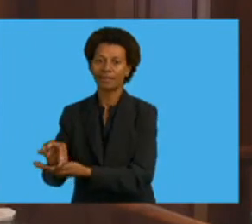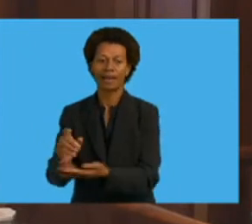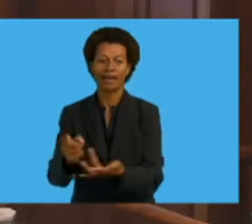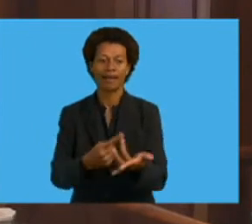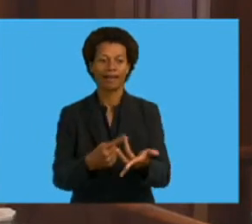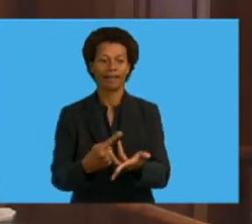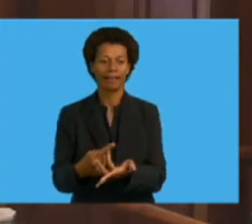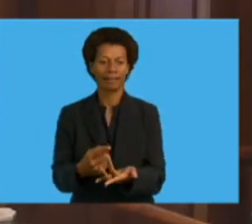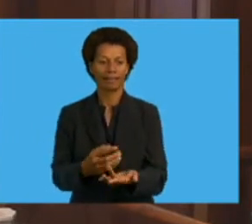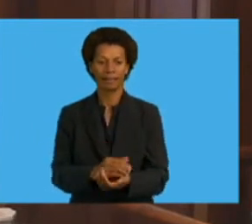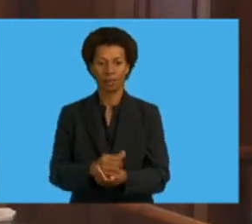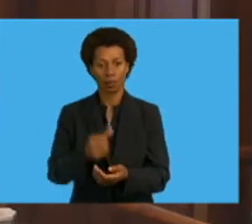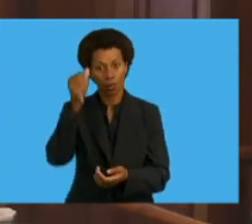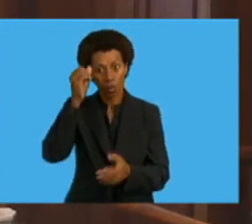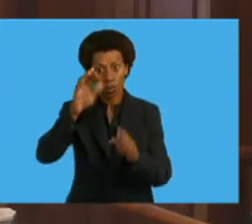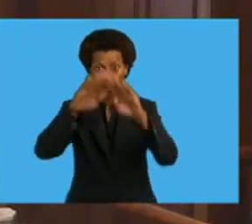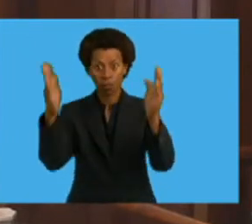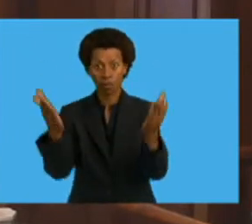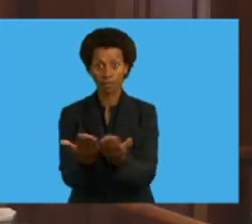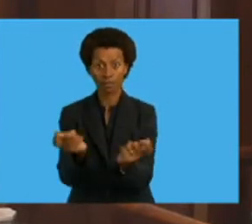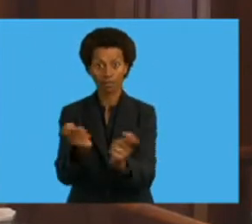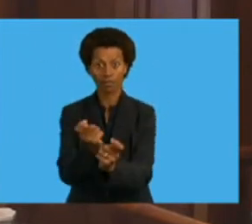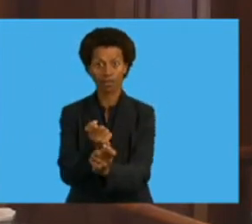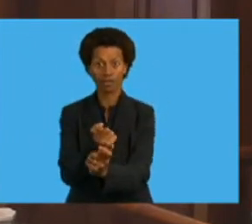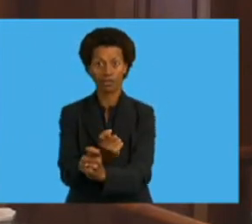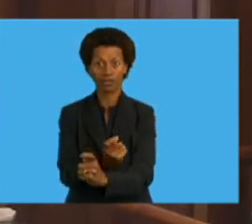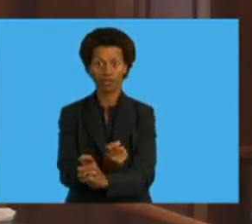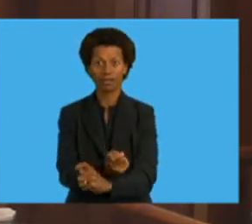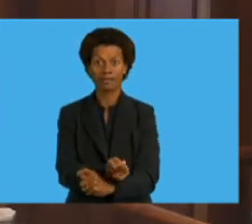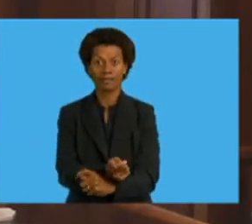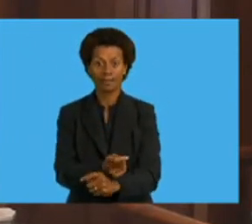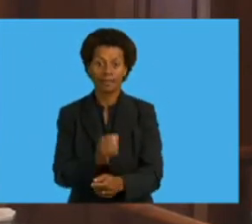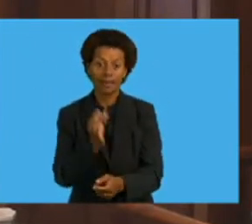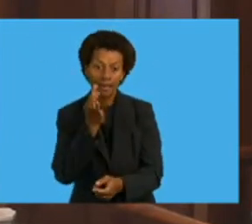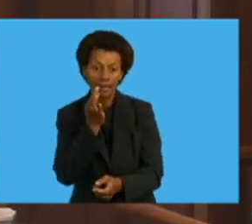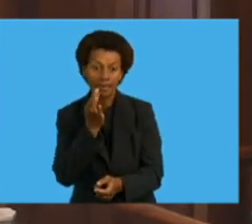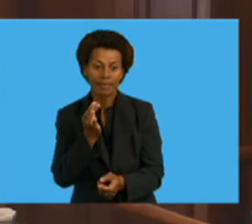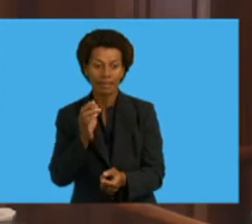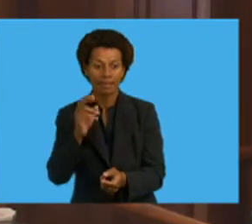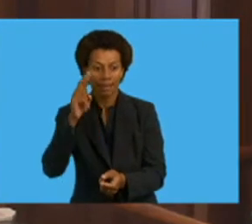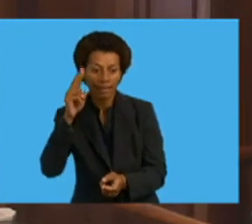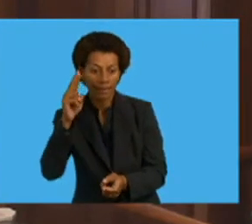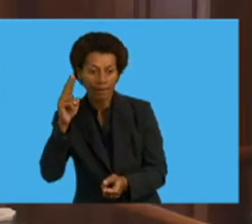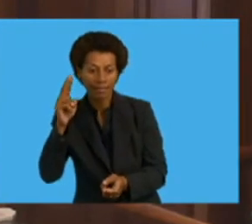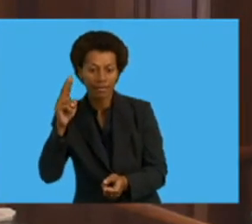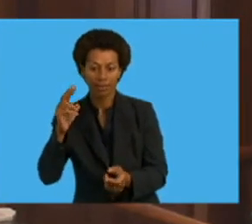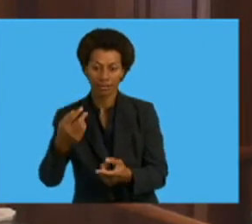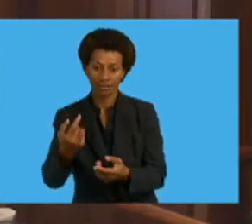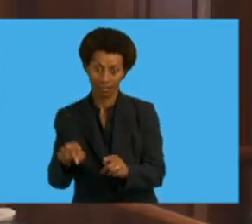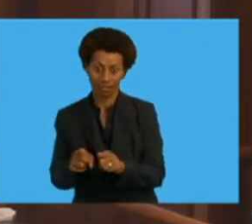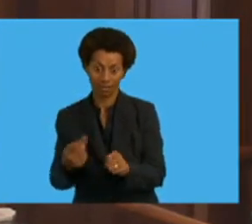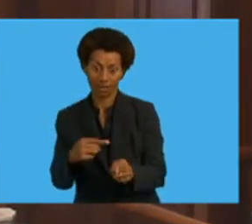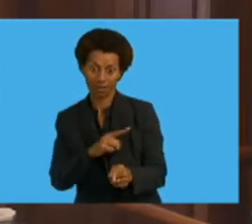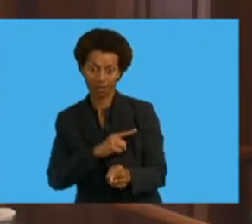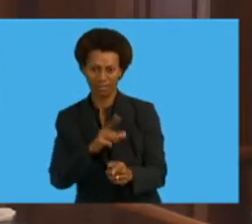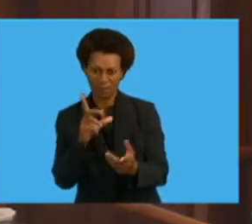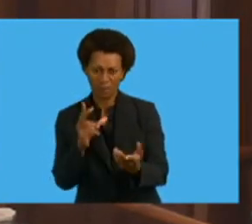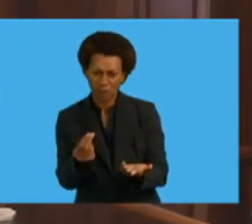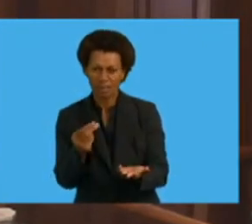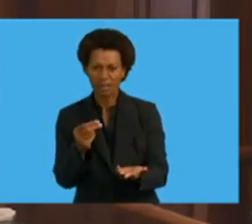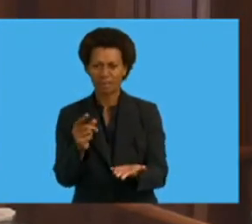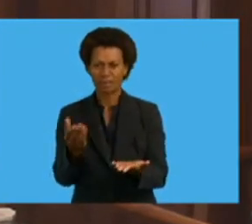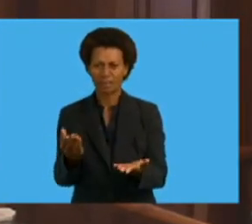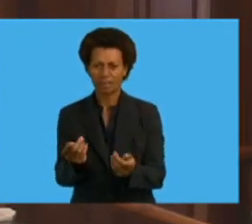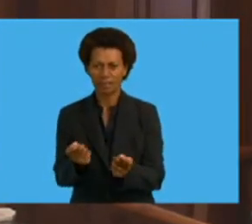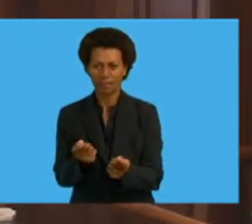Because global conditions are changing all the time, and small nations can be very vulnerable to those changes. So we are also